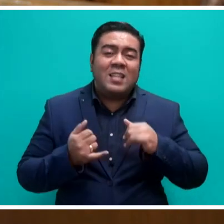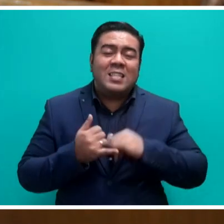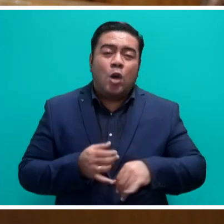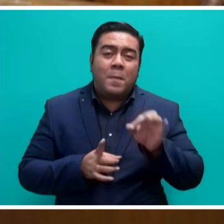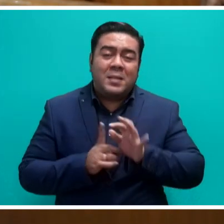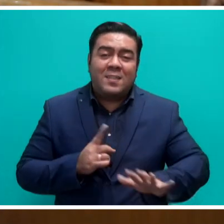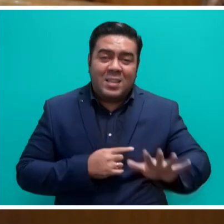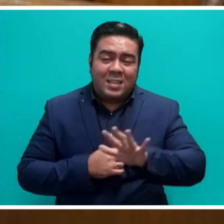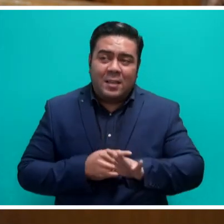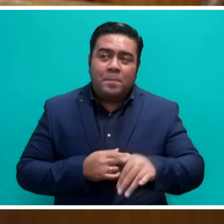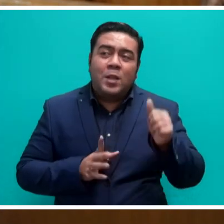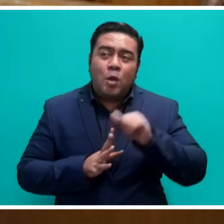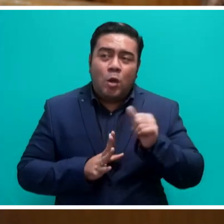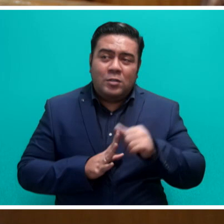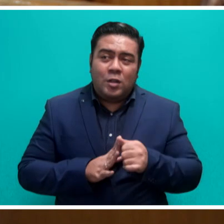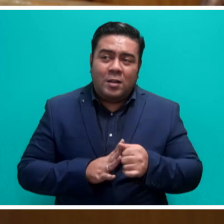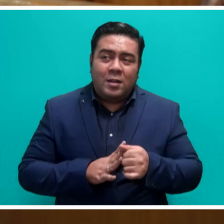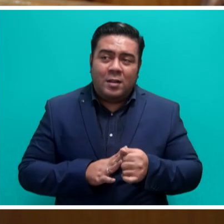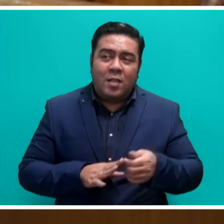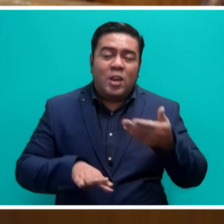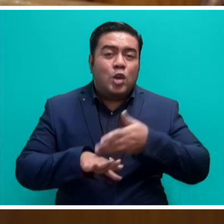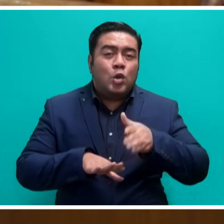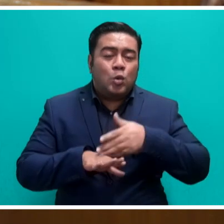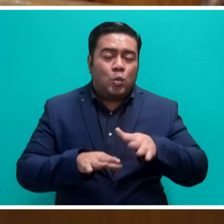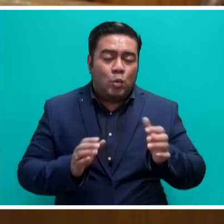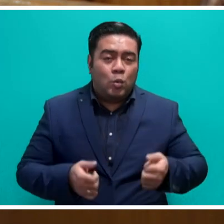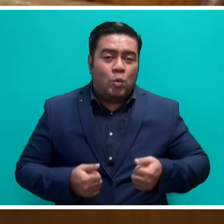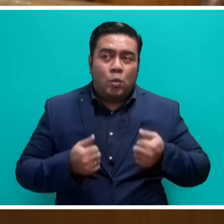also the newly crowned champions of